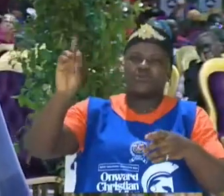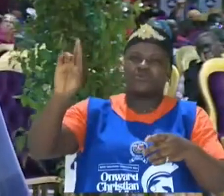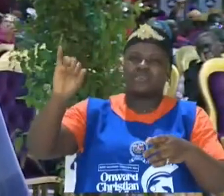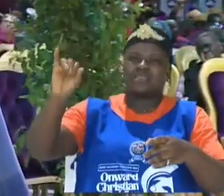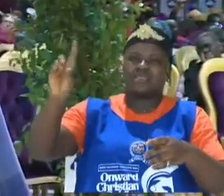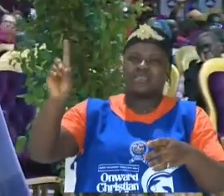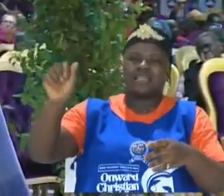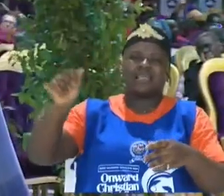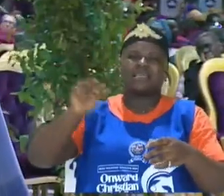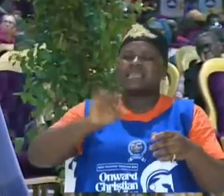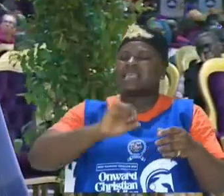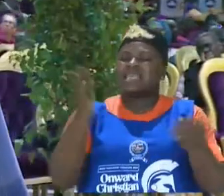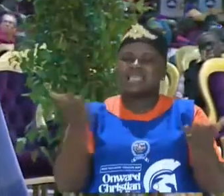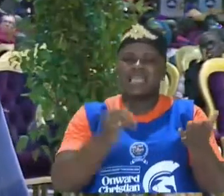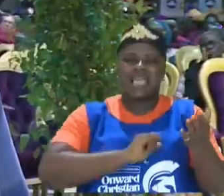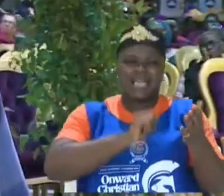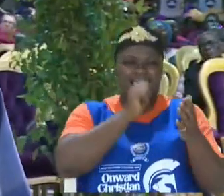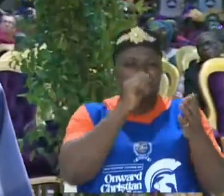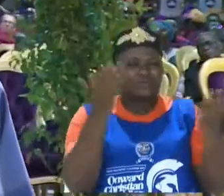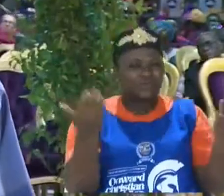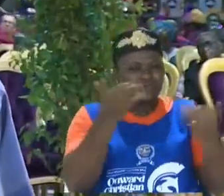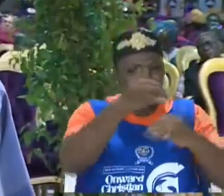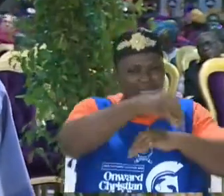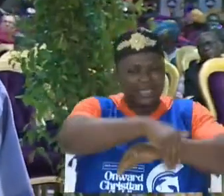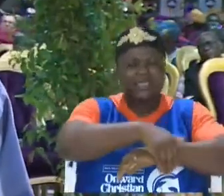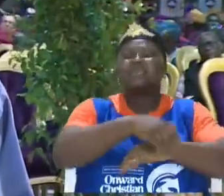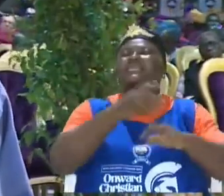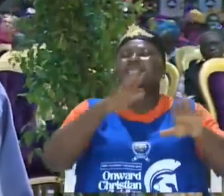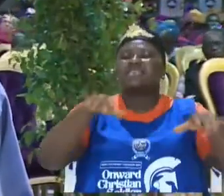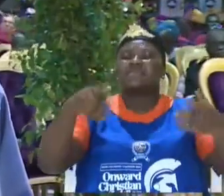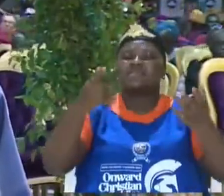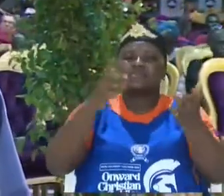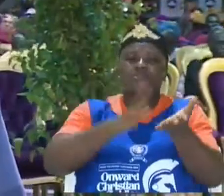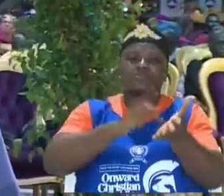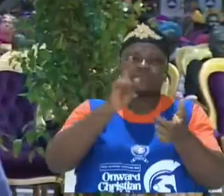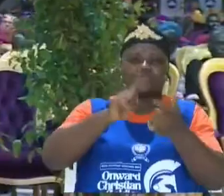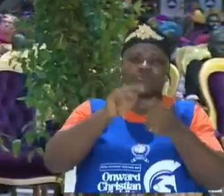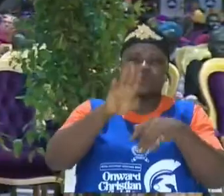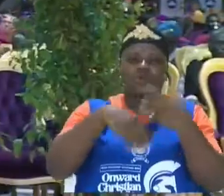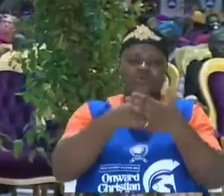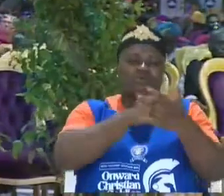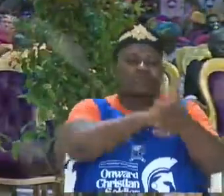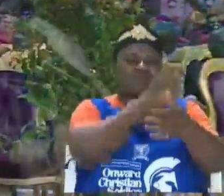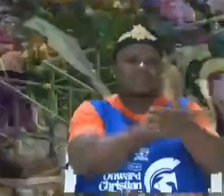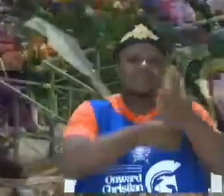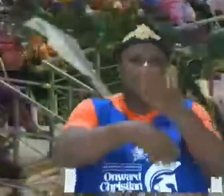glory to the Almighty God. Who did it?